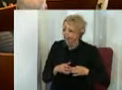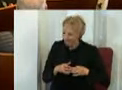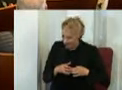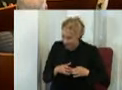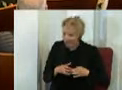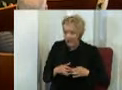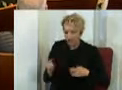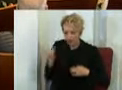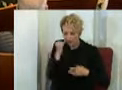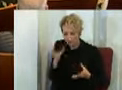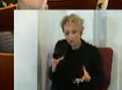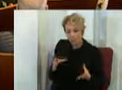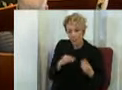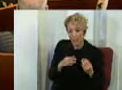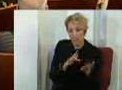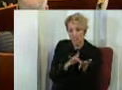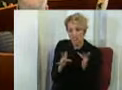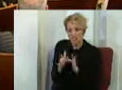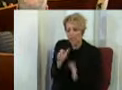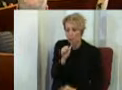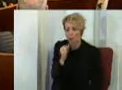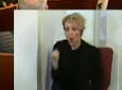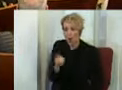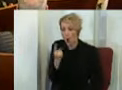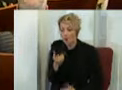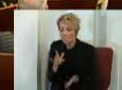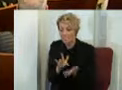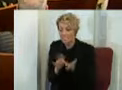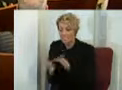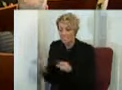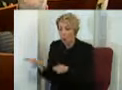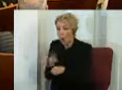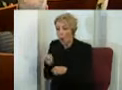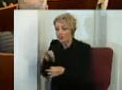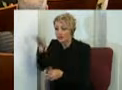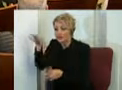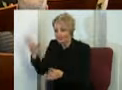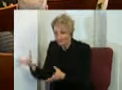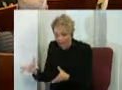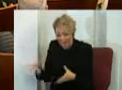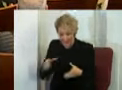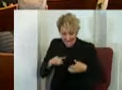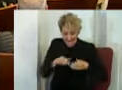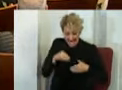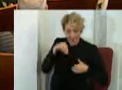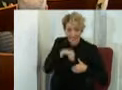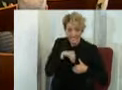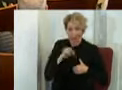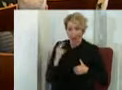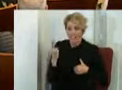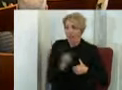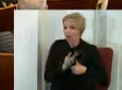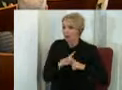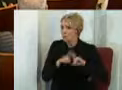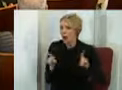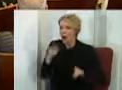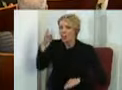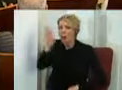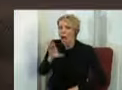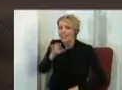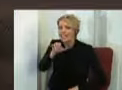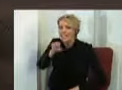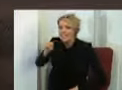lives, not only is Jesus in us, not only is the Holy Spirit in us, not only is God in us, but God